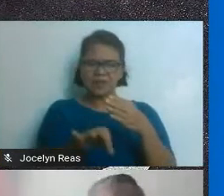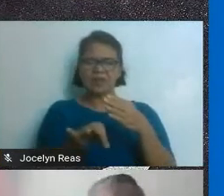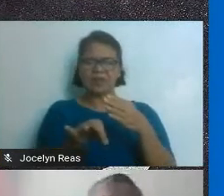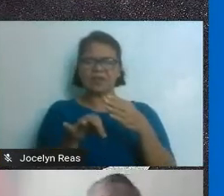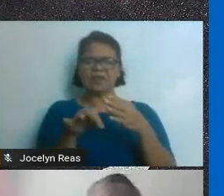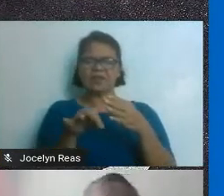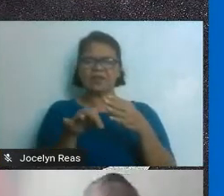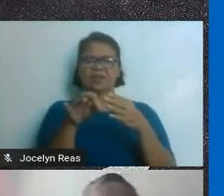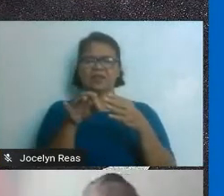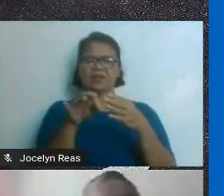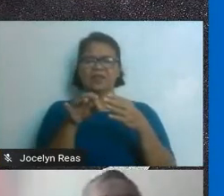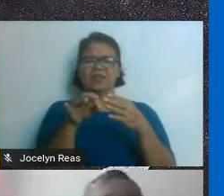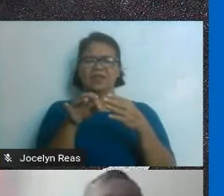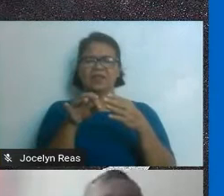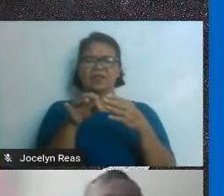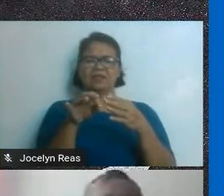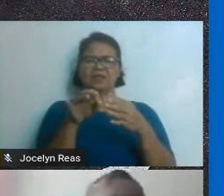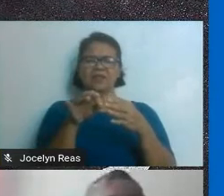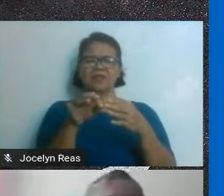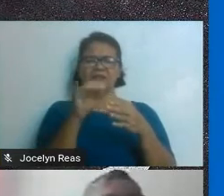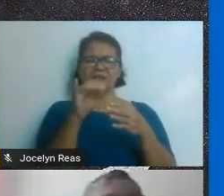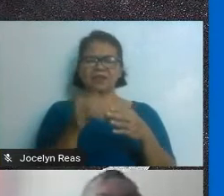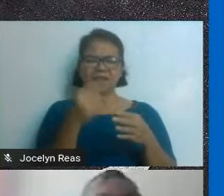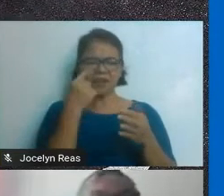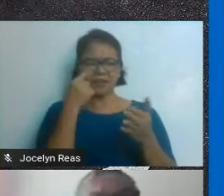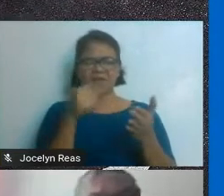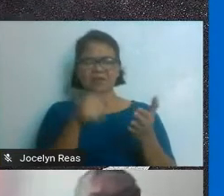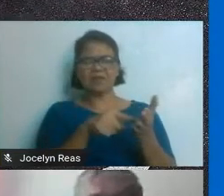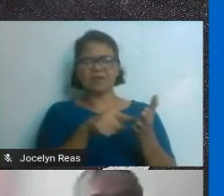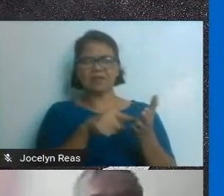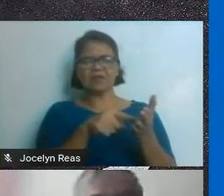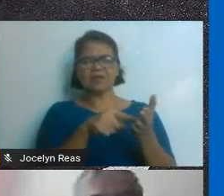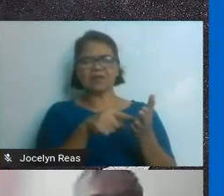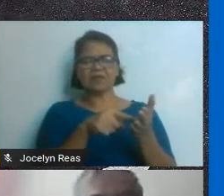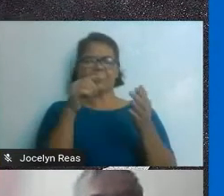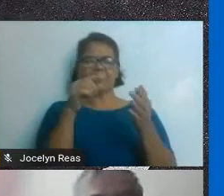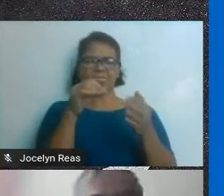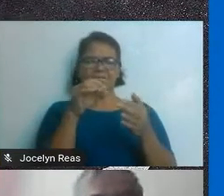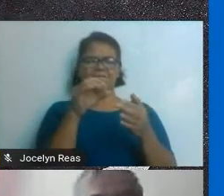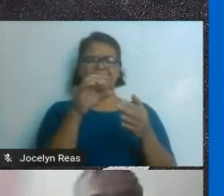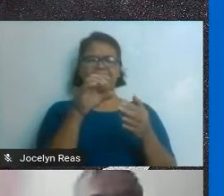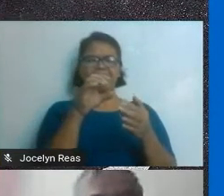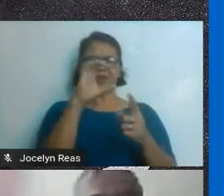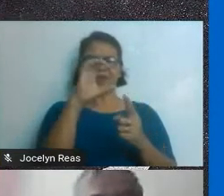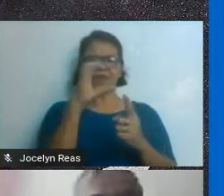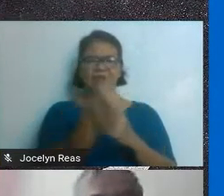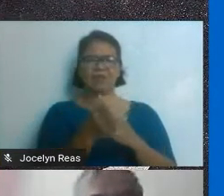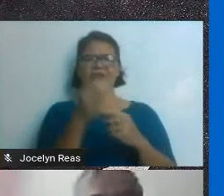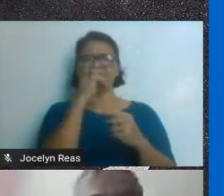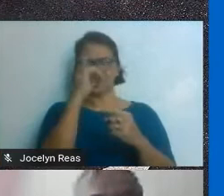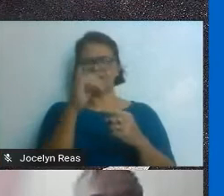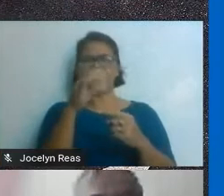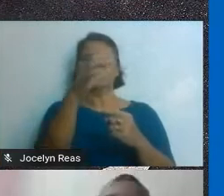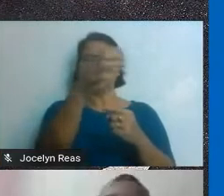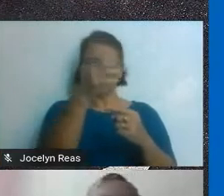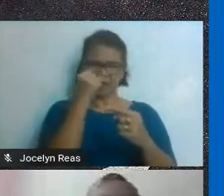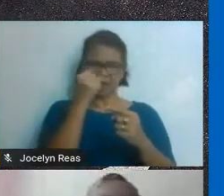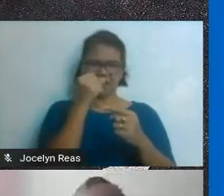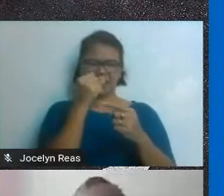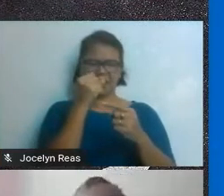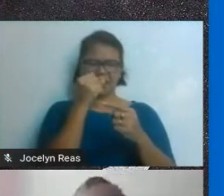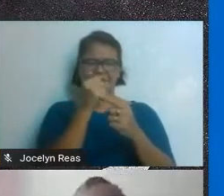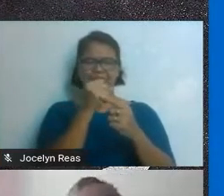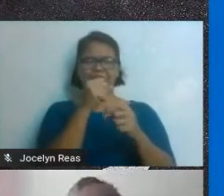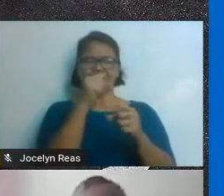determination of whether the curriculum actually is indeed achieved. And hopefully, before June of 2022, when